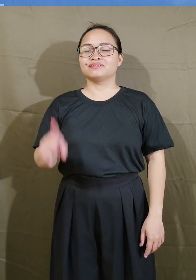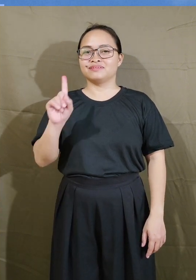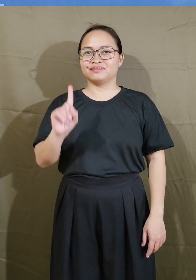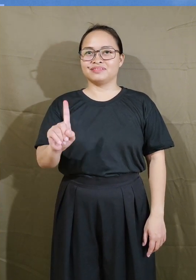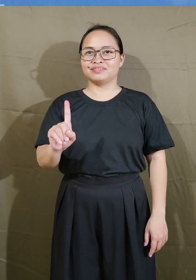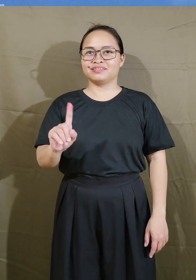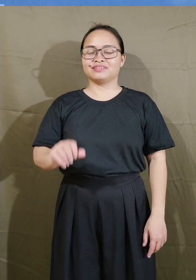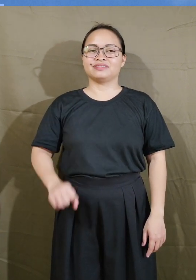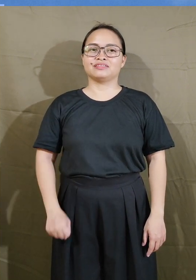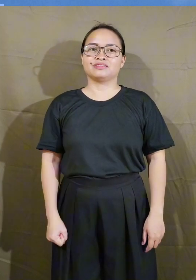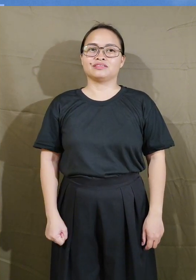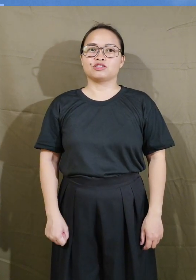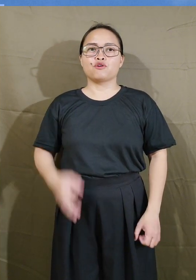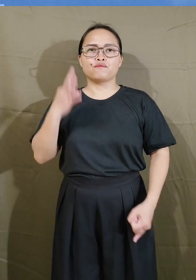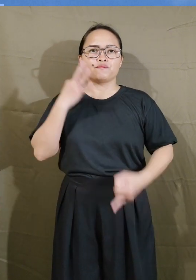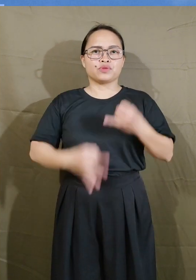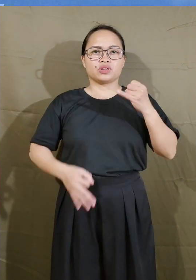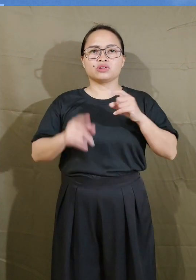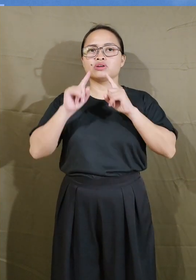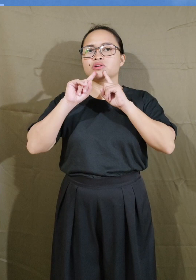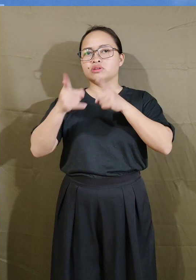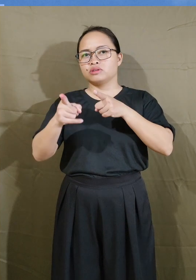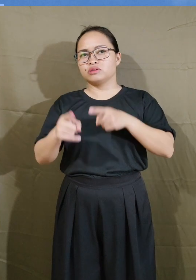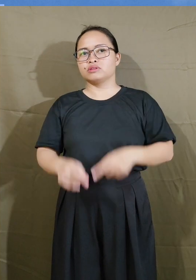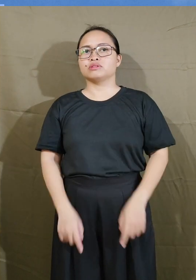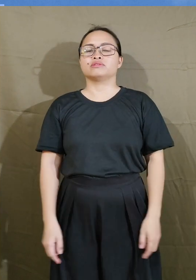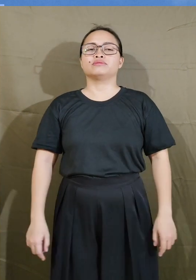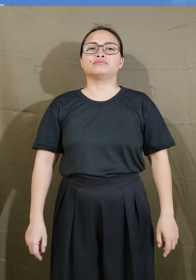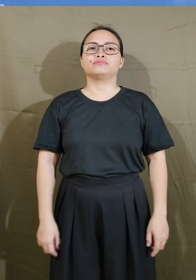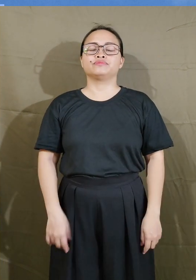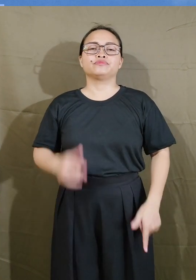We get 1. So this is the final answer.